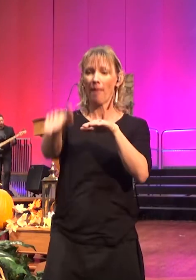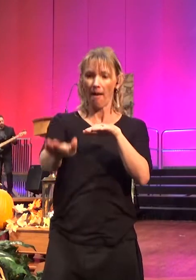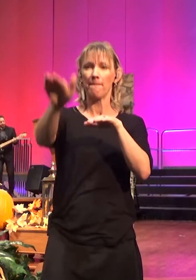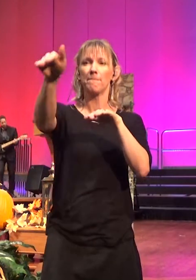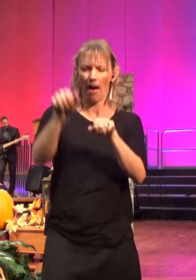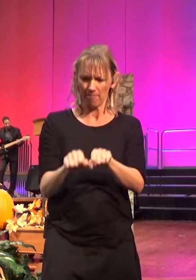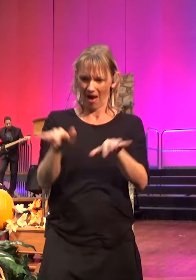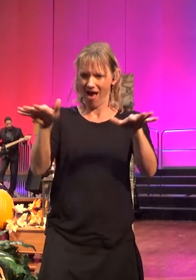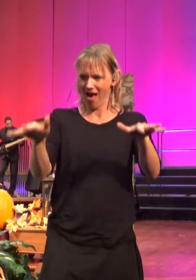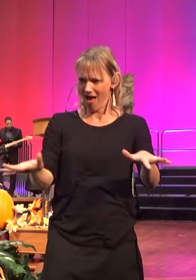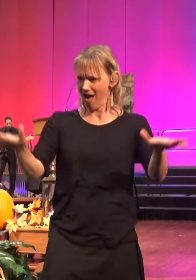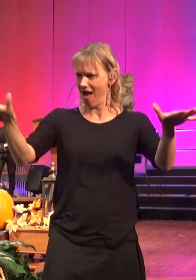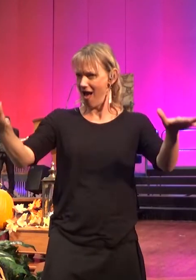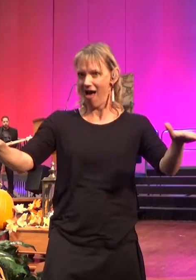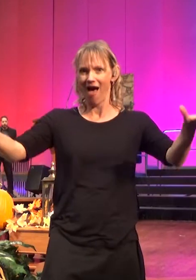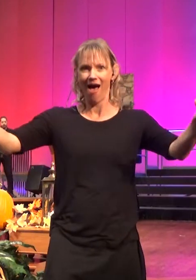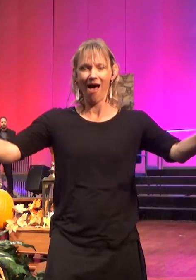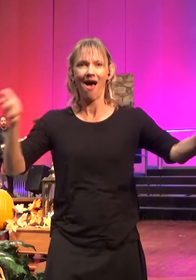down.